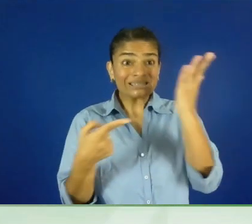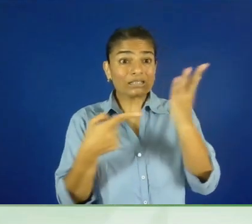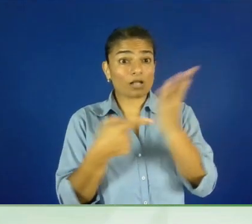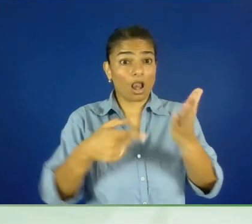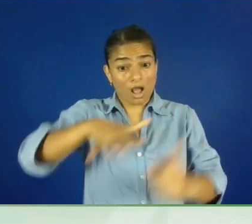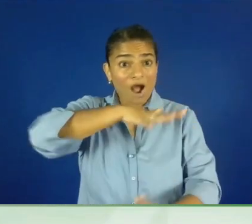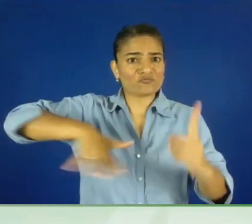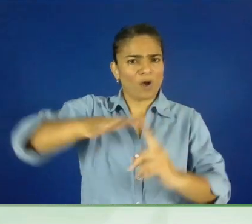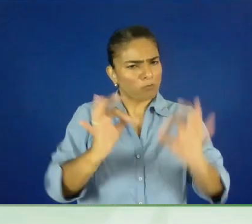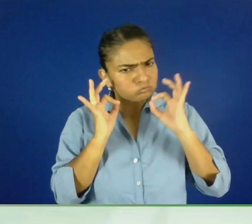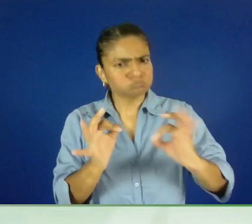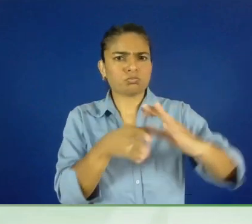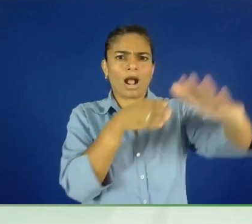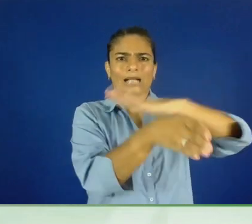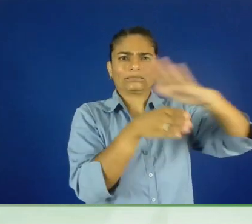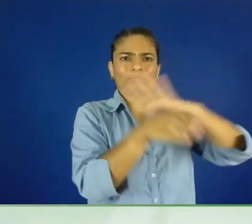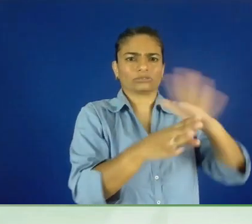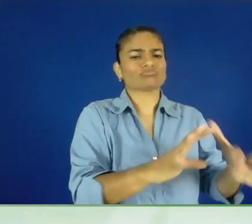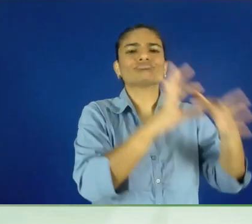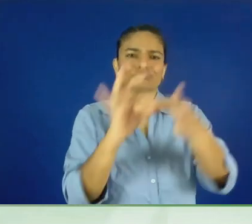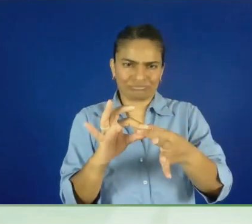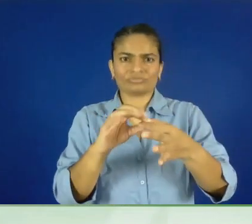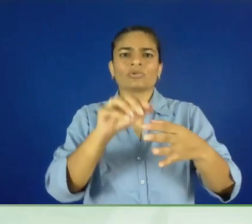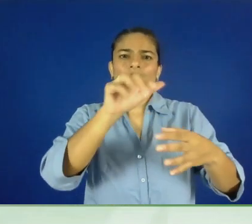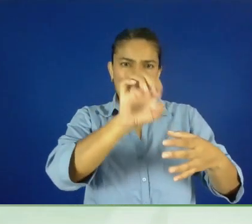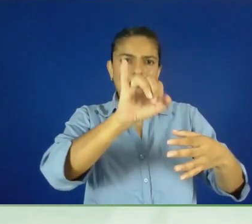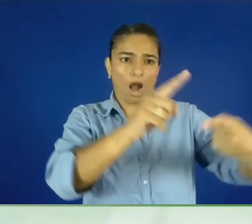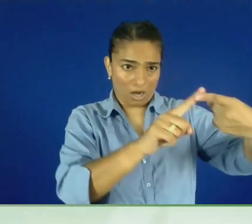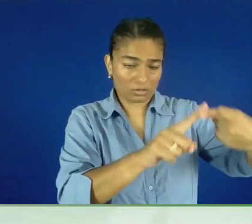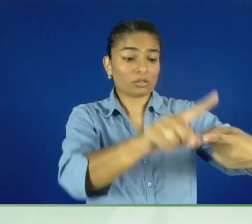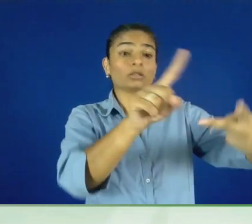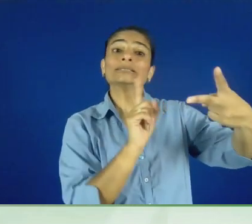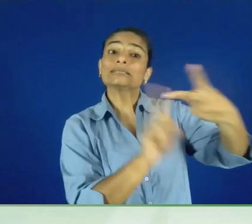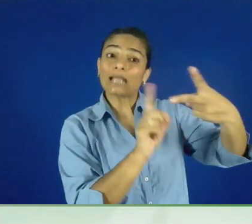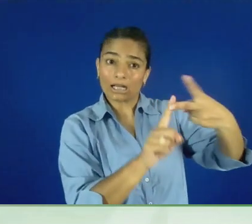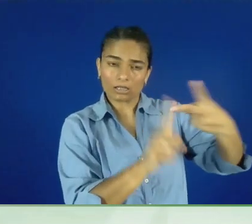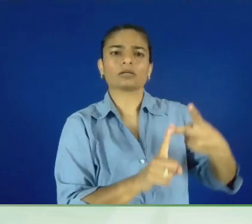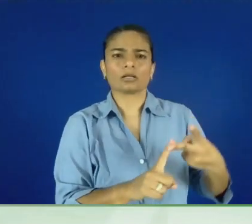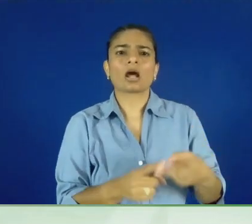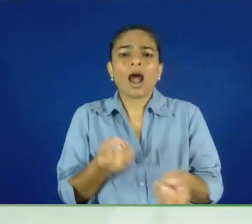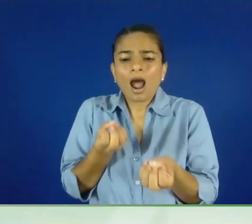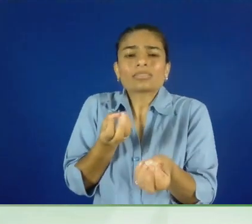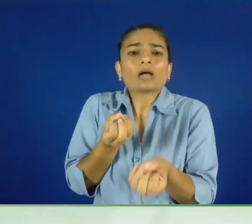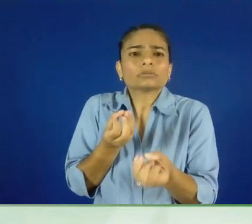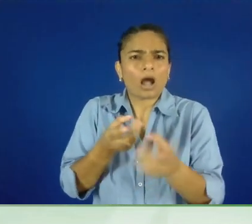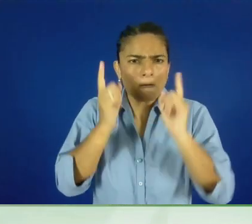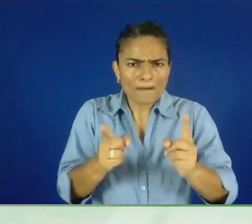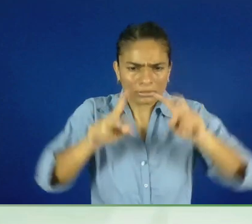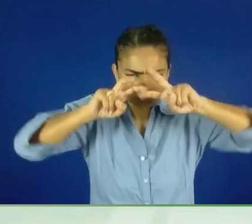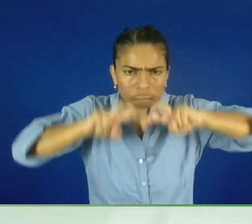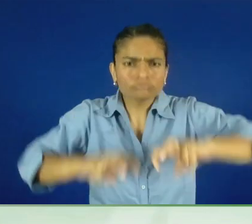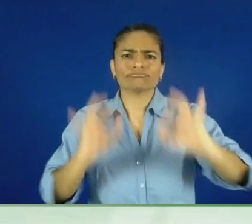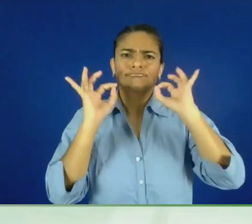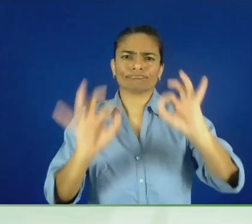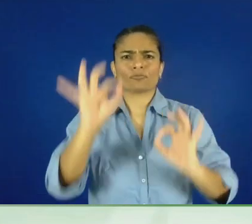would encourage businesses to increase self-identification programs and make sure that people with a disability